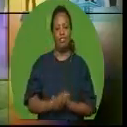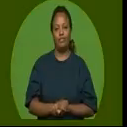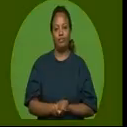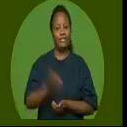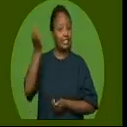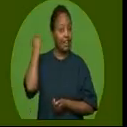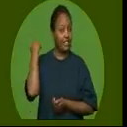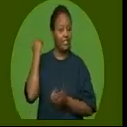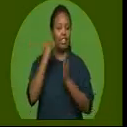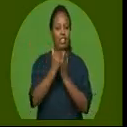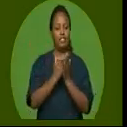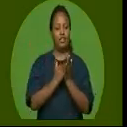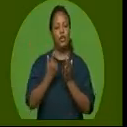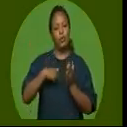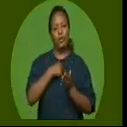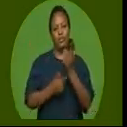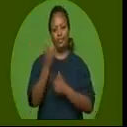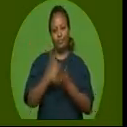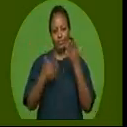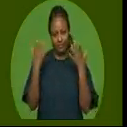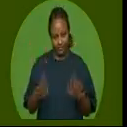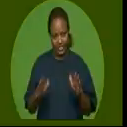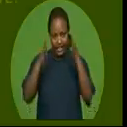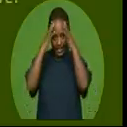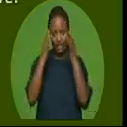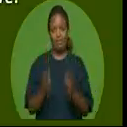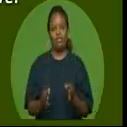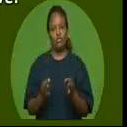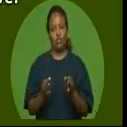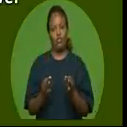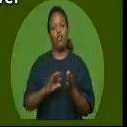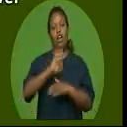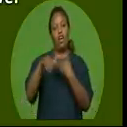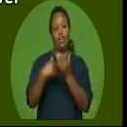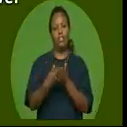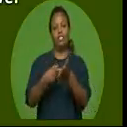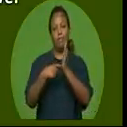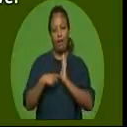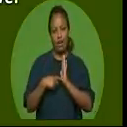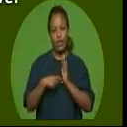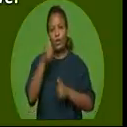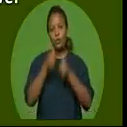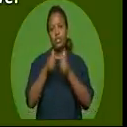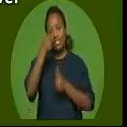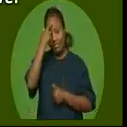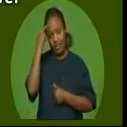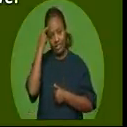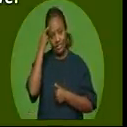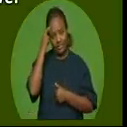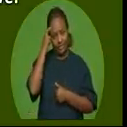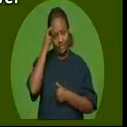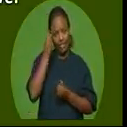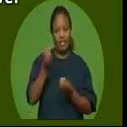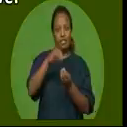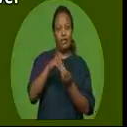lesson. In the last lesson, we discussed that the determinants of aggregate demand, which are the